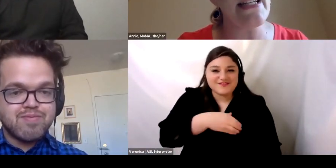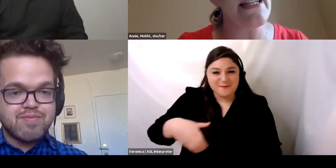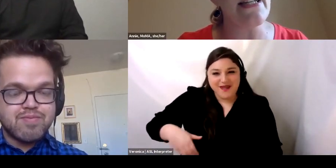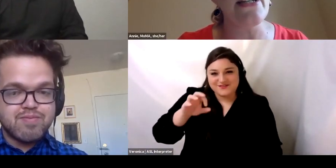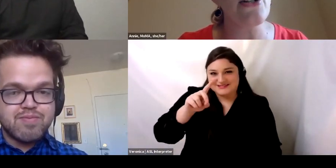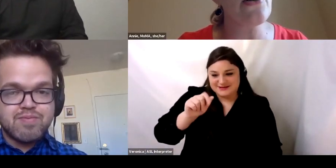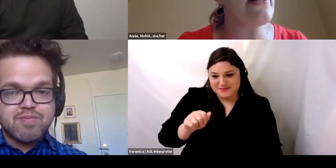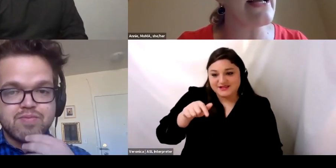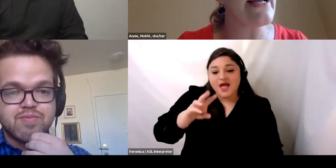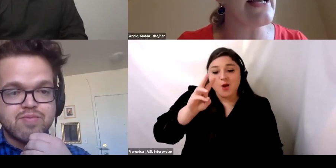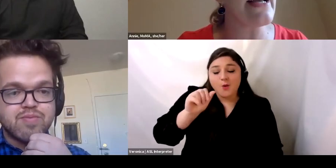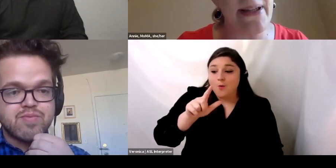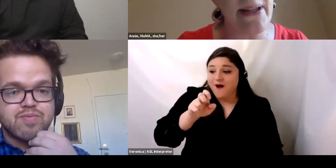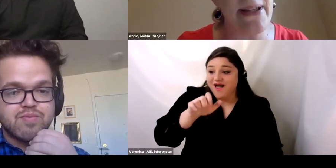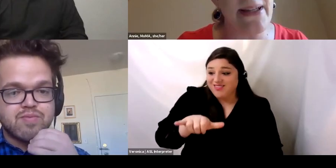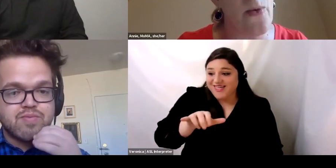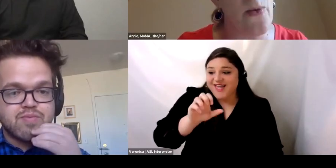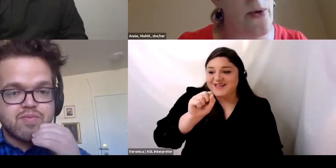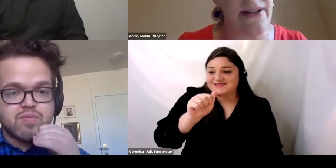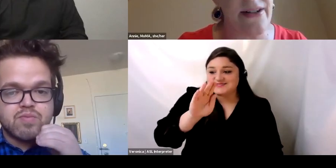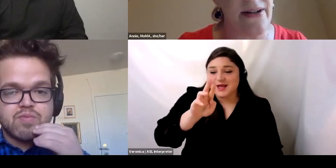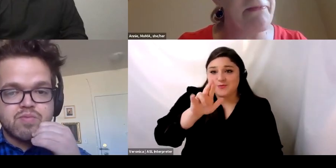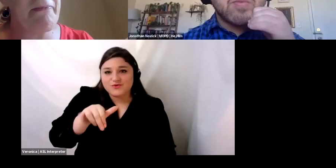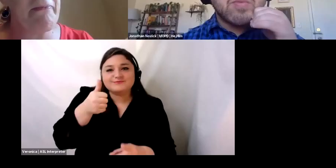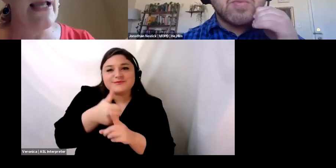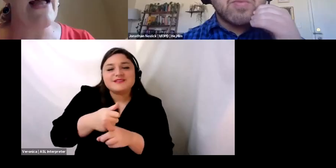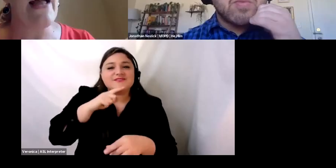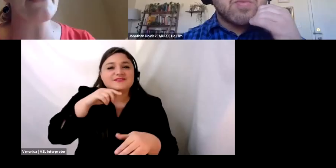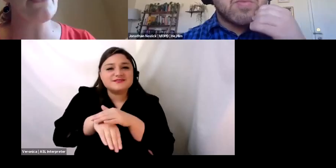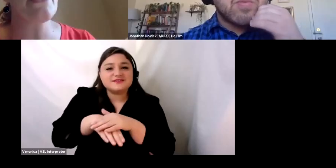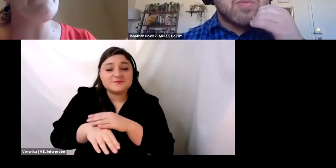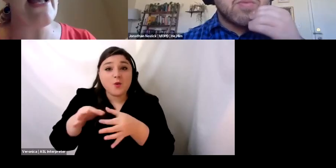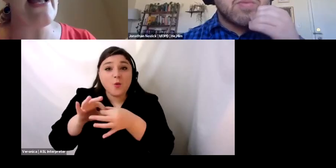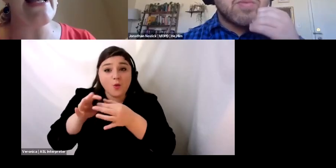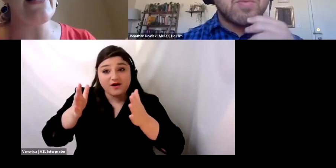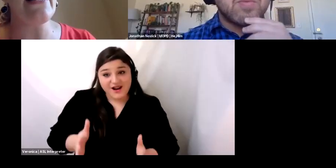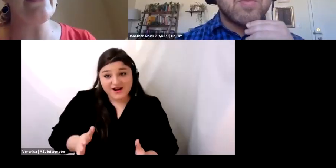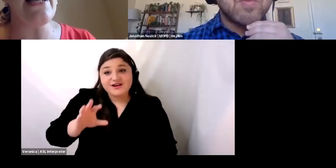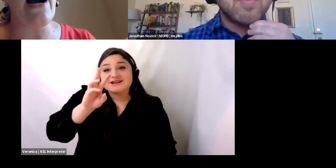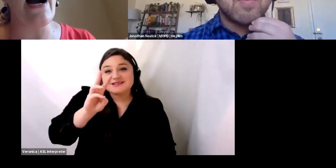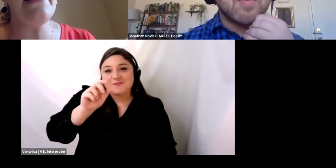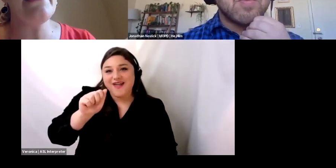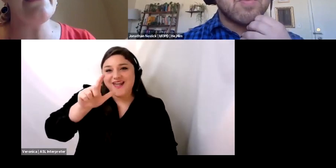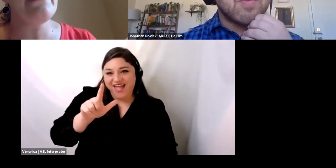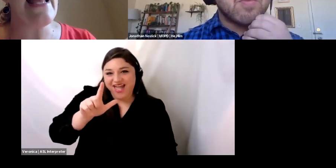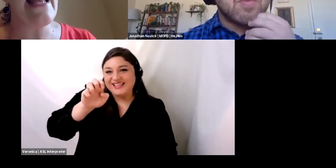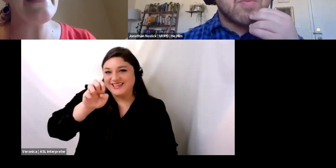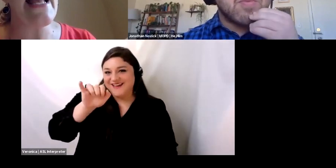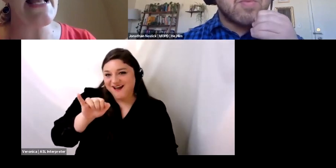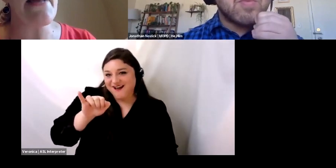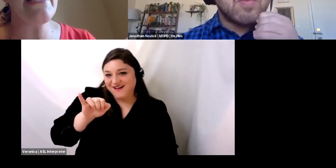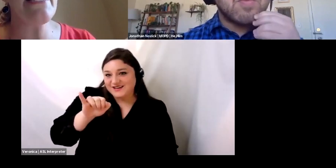MOPD's Digital Accessibility Coordinator, and that's W-A-L-E-I